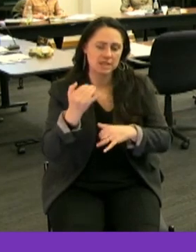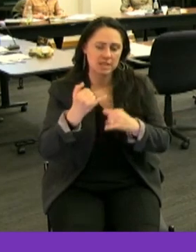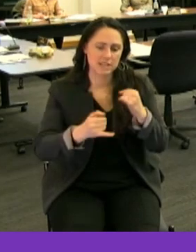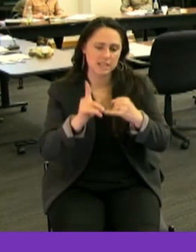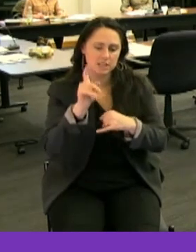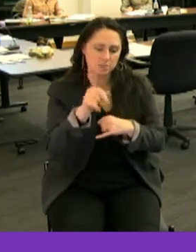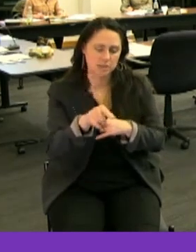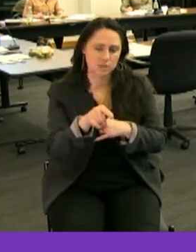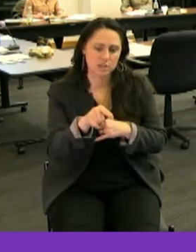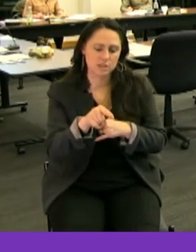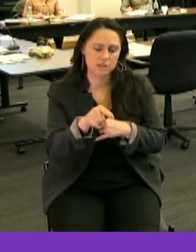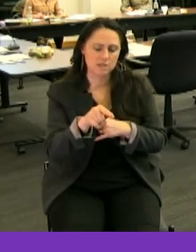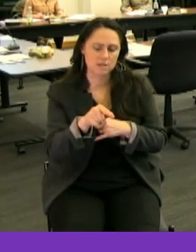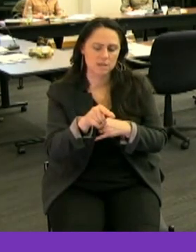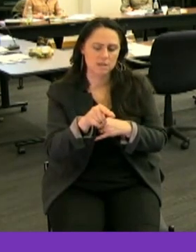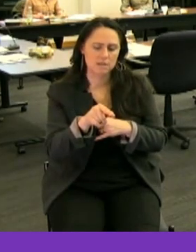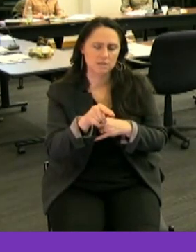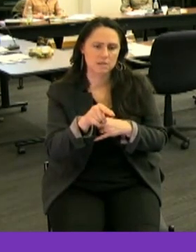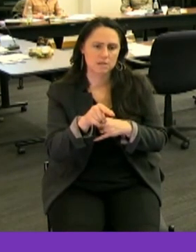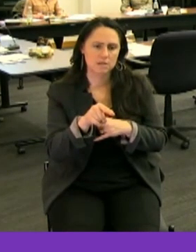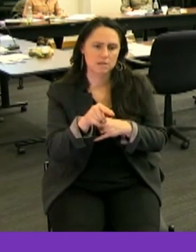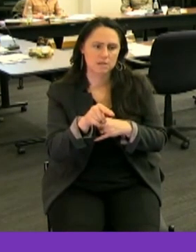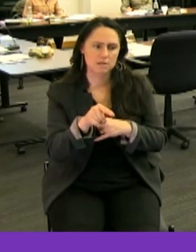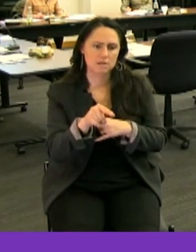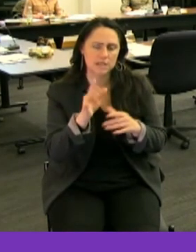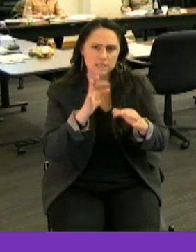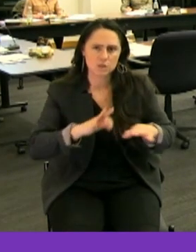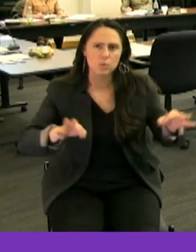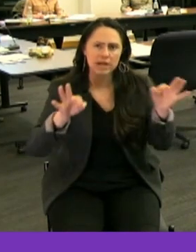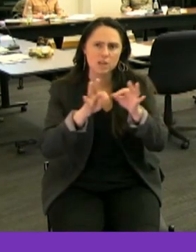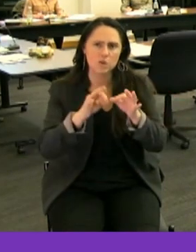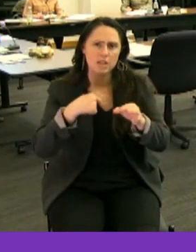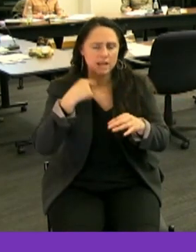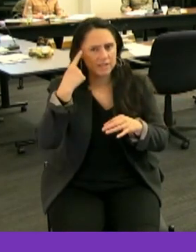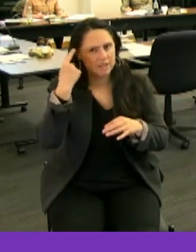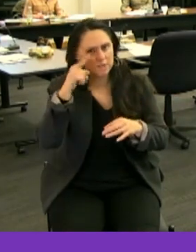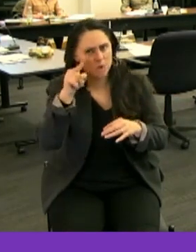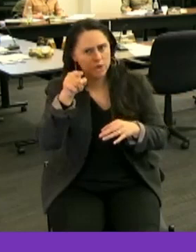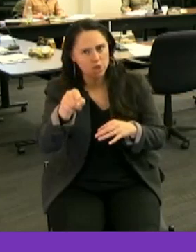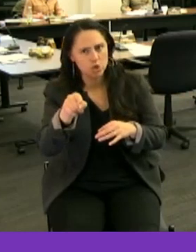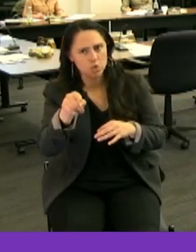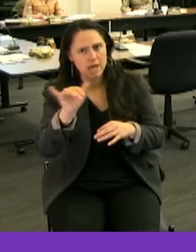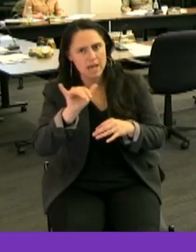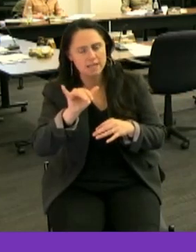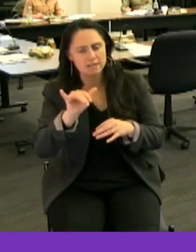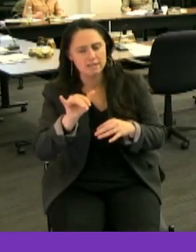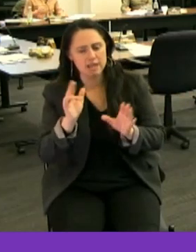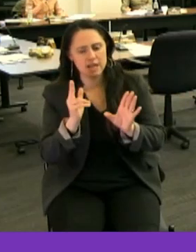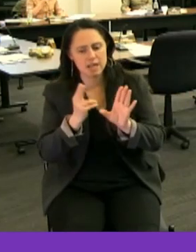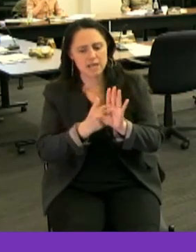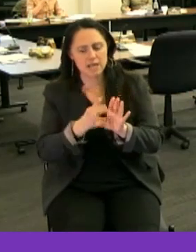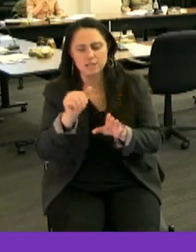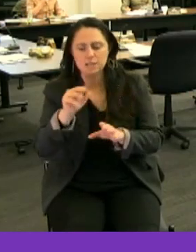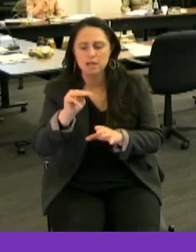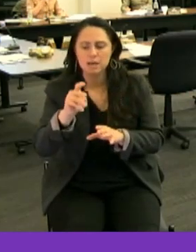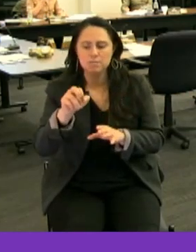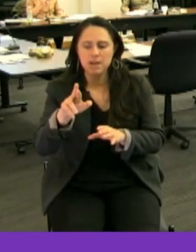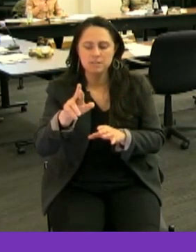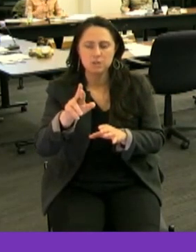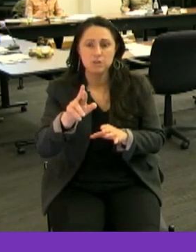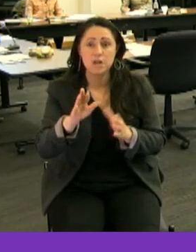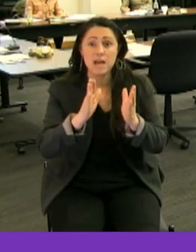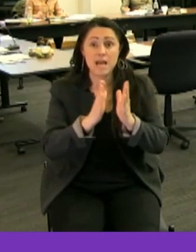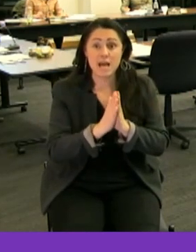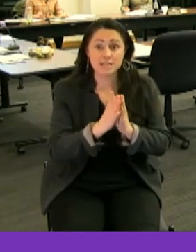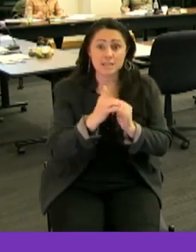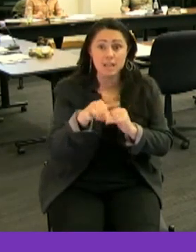last question, that's critical, I think, for you as engaged ambassadors, are to